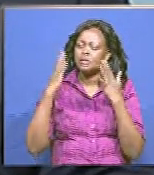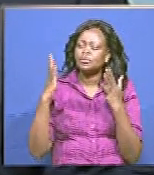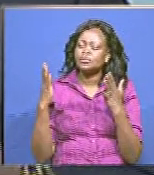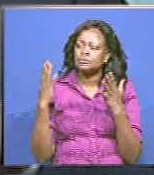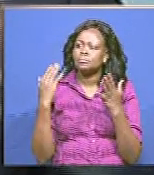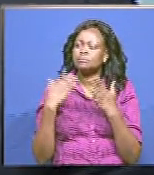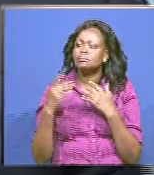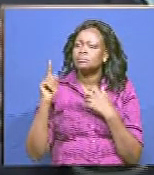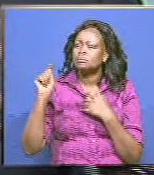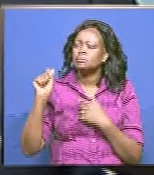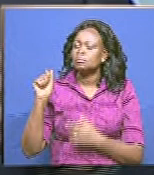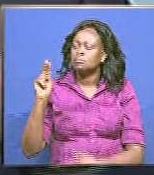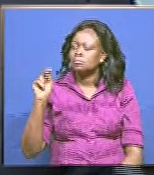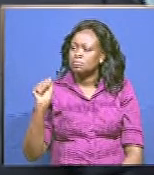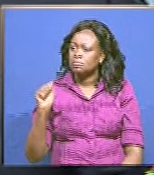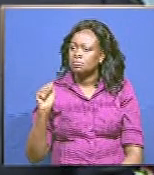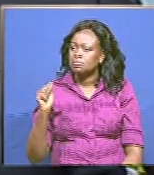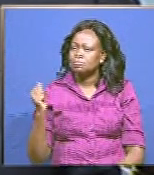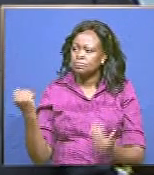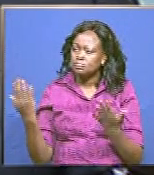So we have a range of